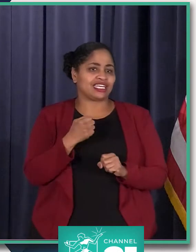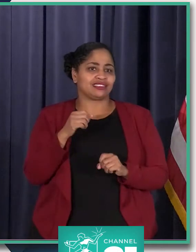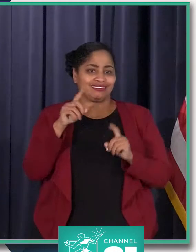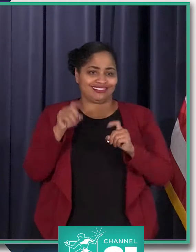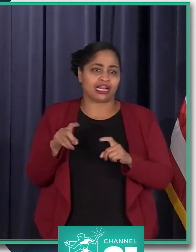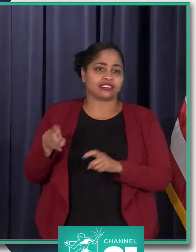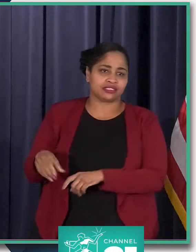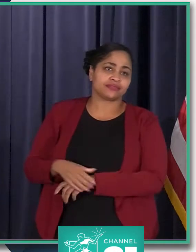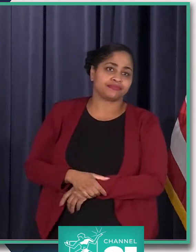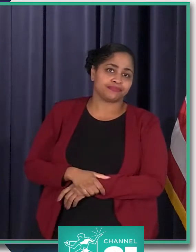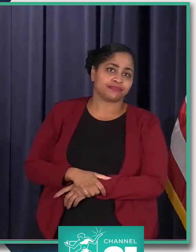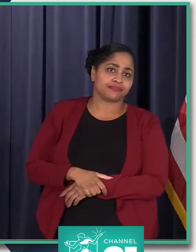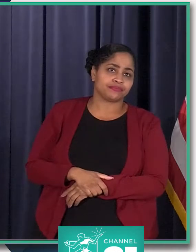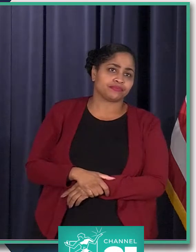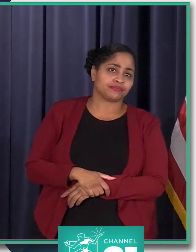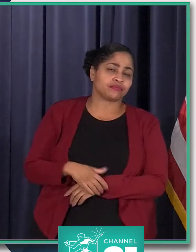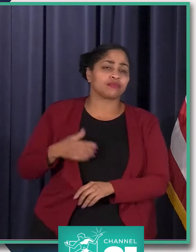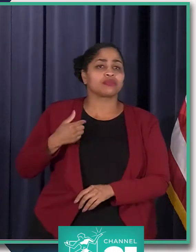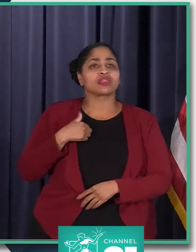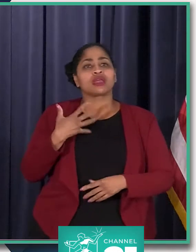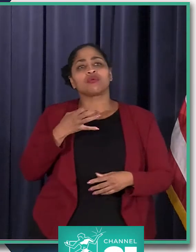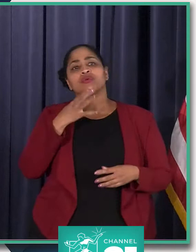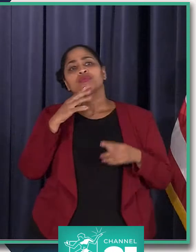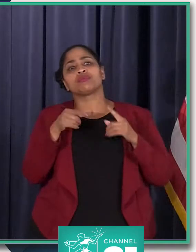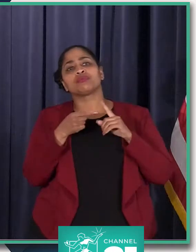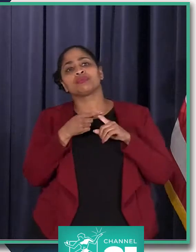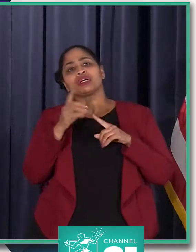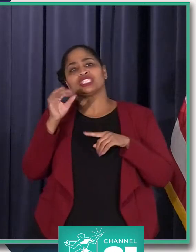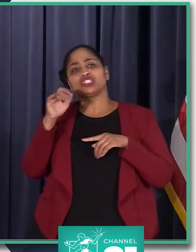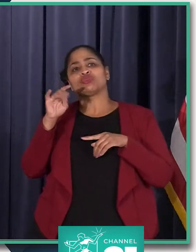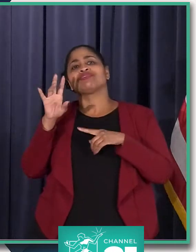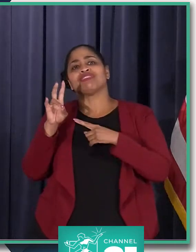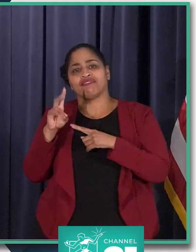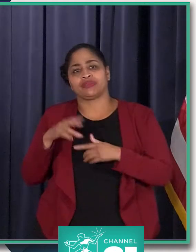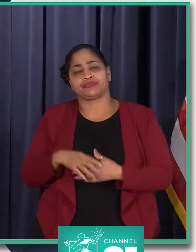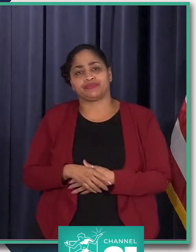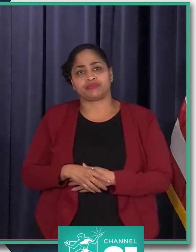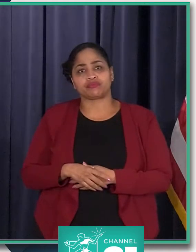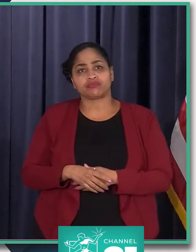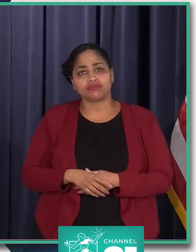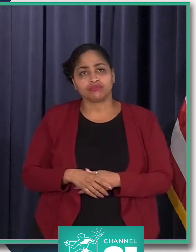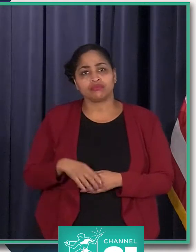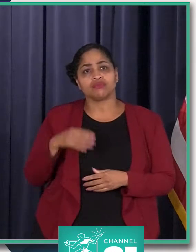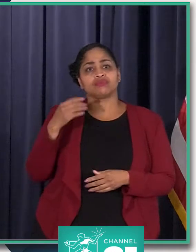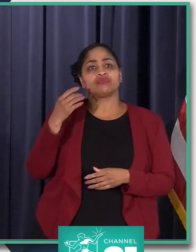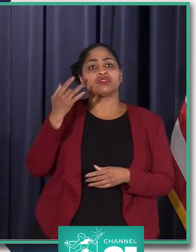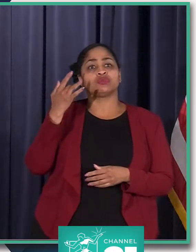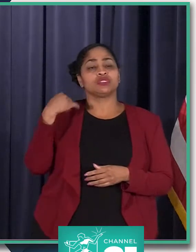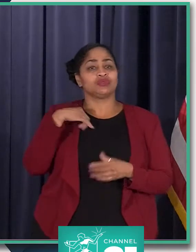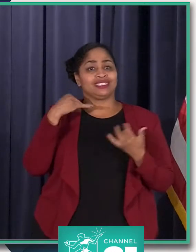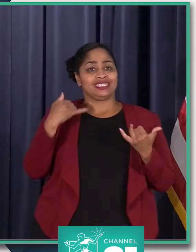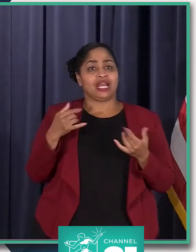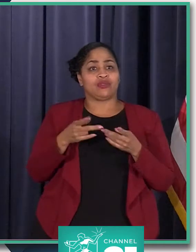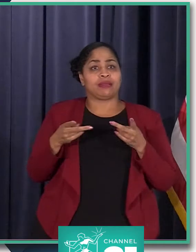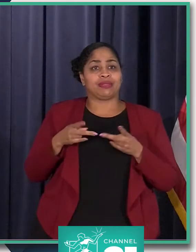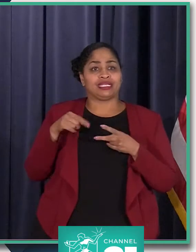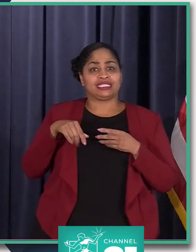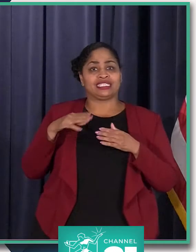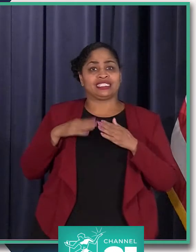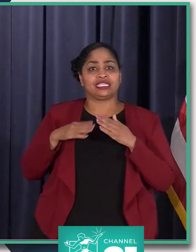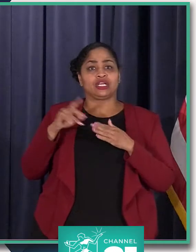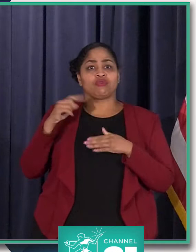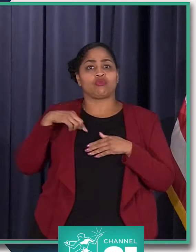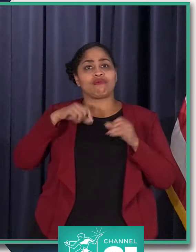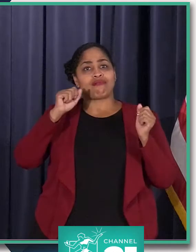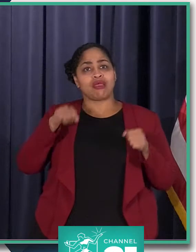tested. I want to talk about District 7, because we are now in the stage in the city that we've been